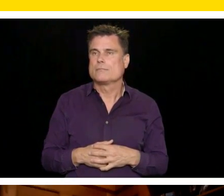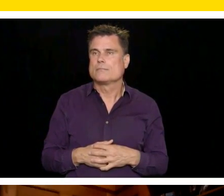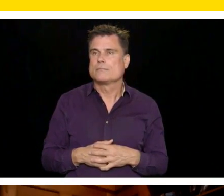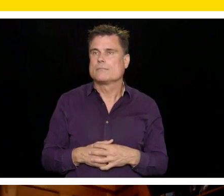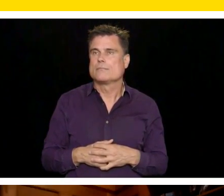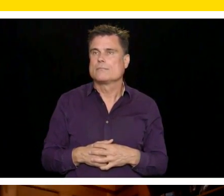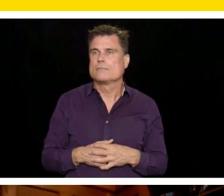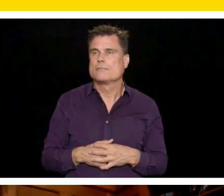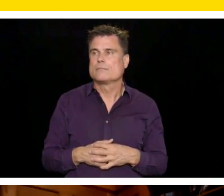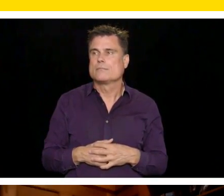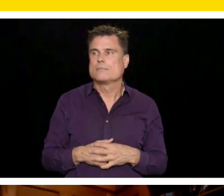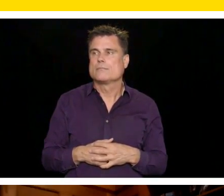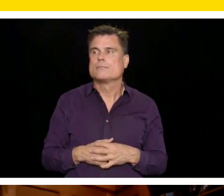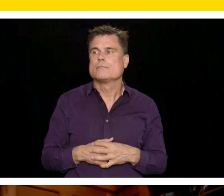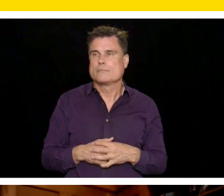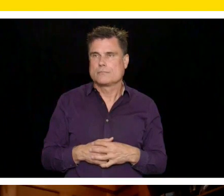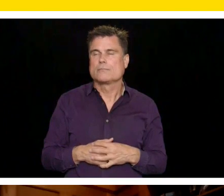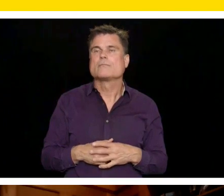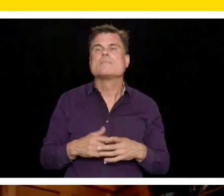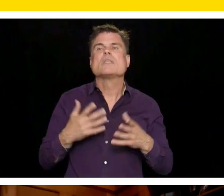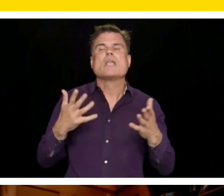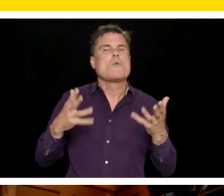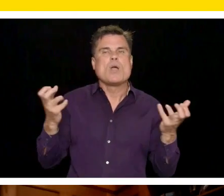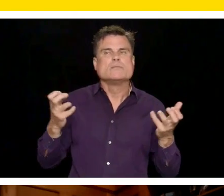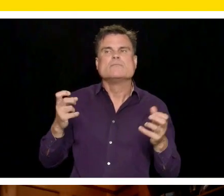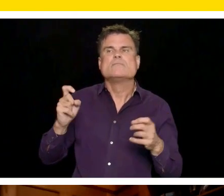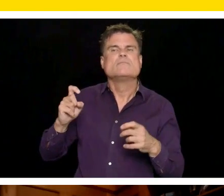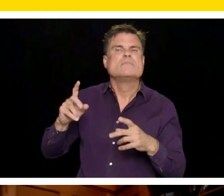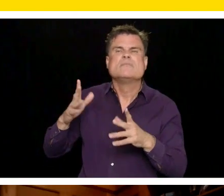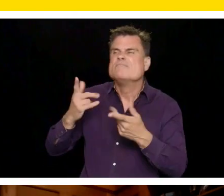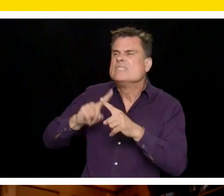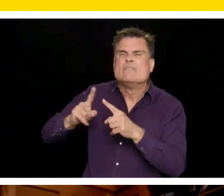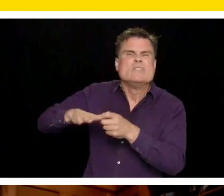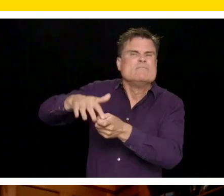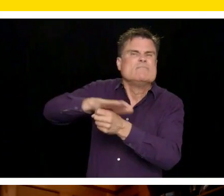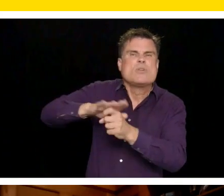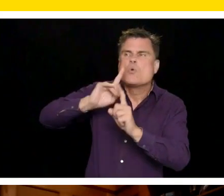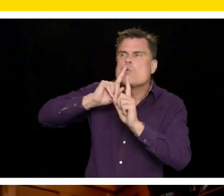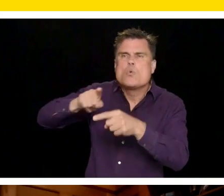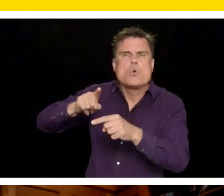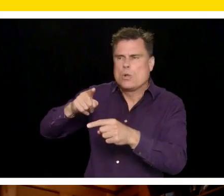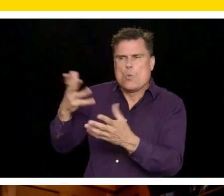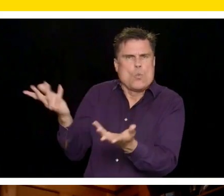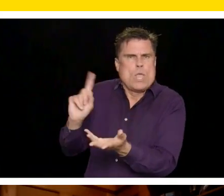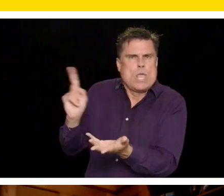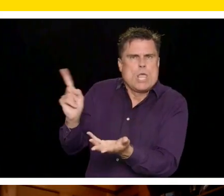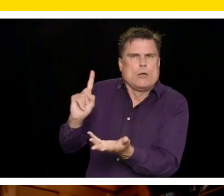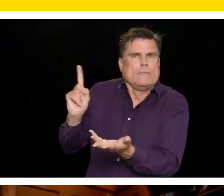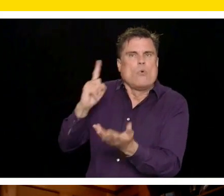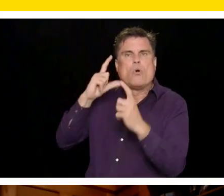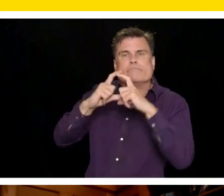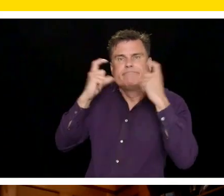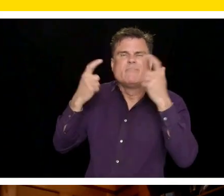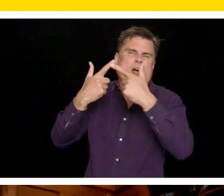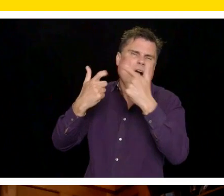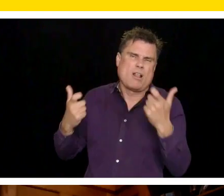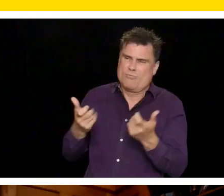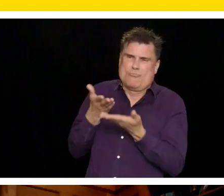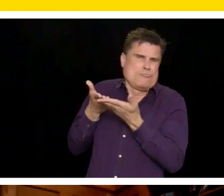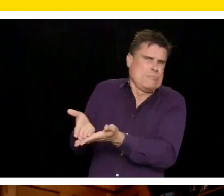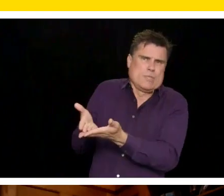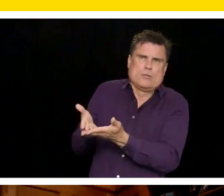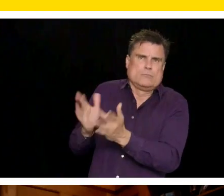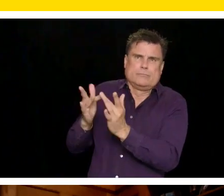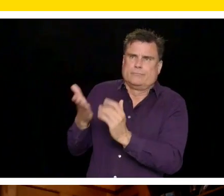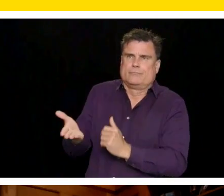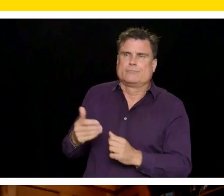sources of information out there for this, and sources of information for things you need to do to keep yourself safe.